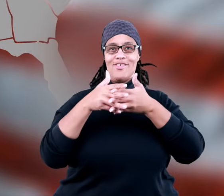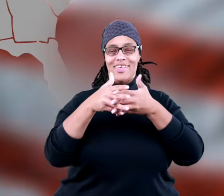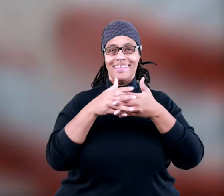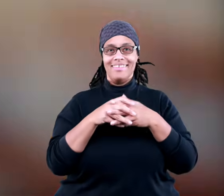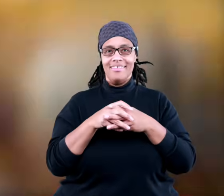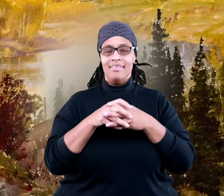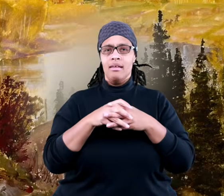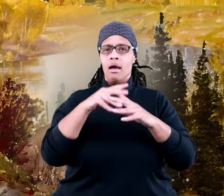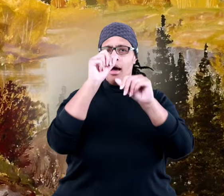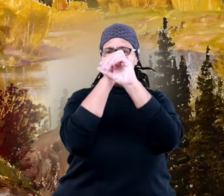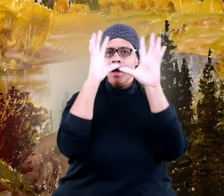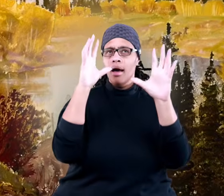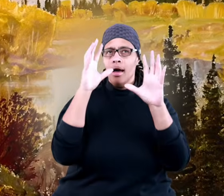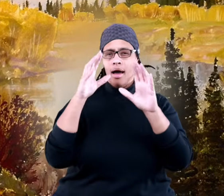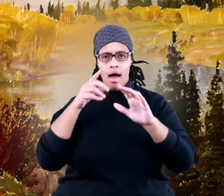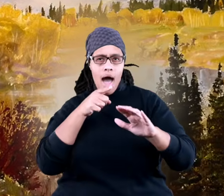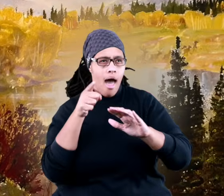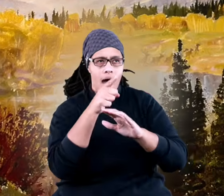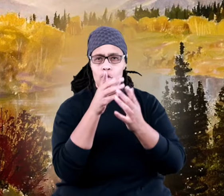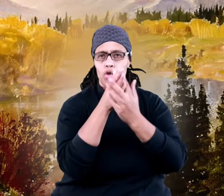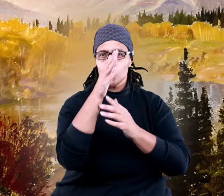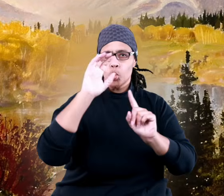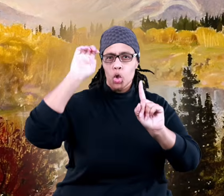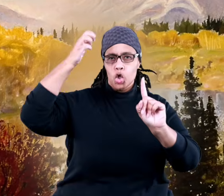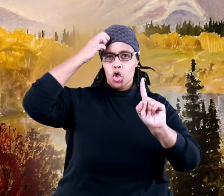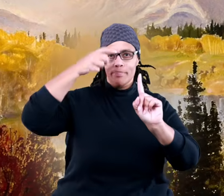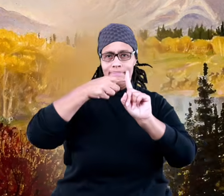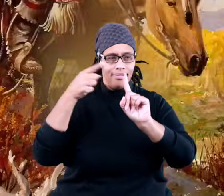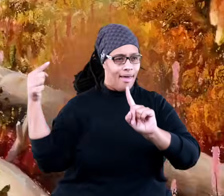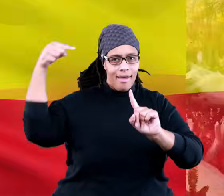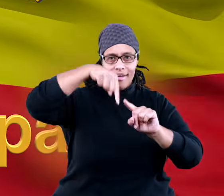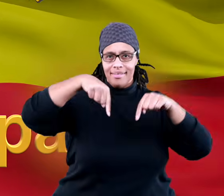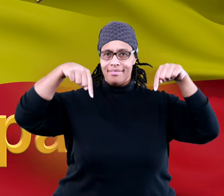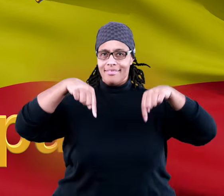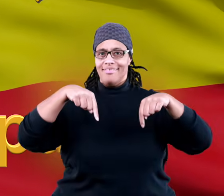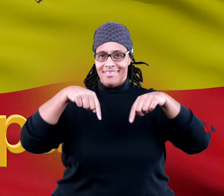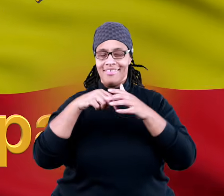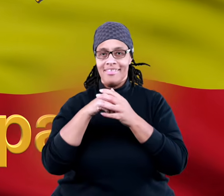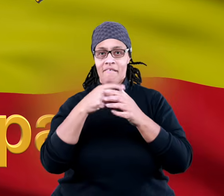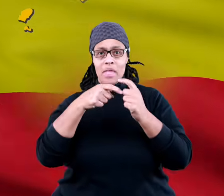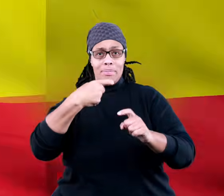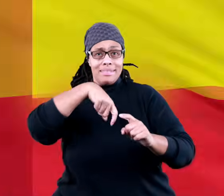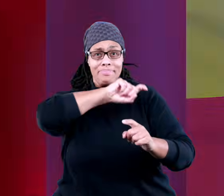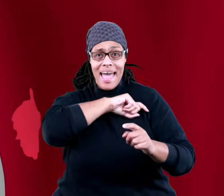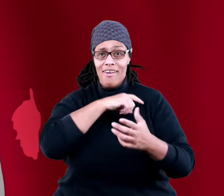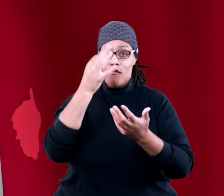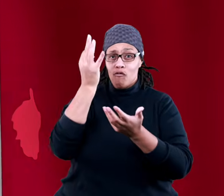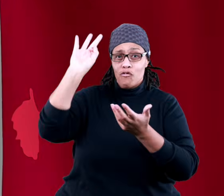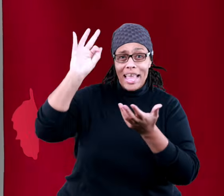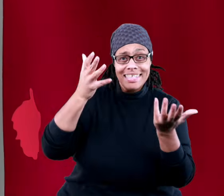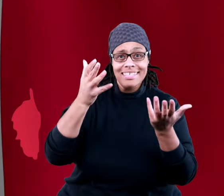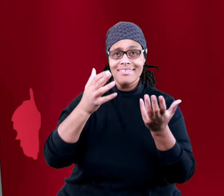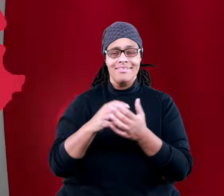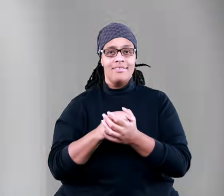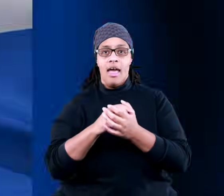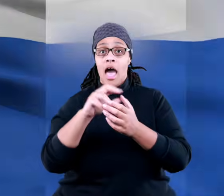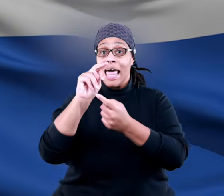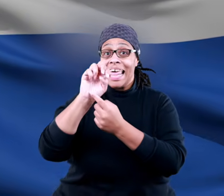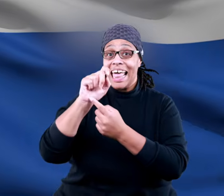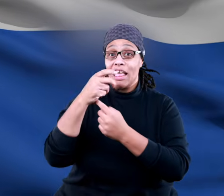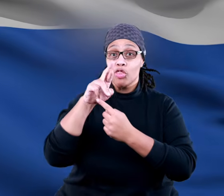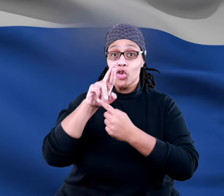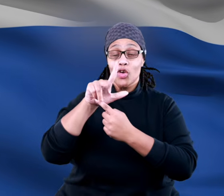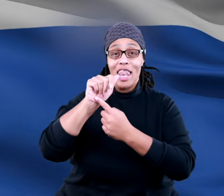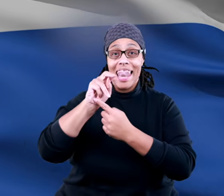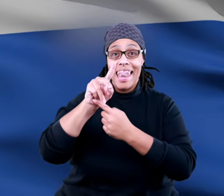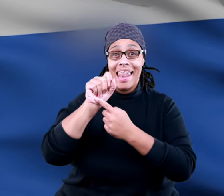America, explorers from throughout Europe came to this continent. They came from Spain, they came from France, and